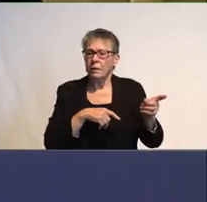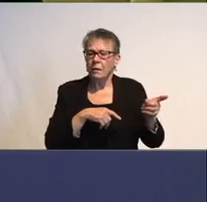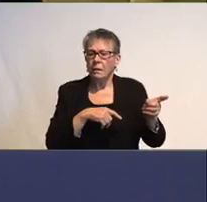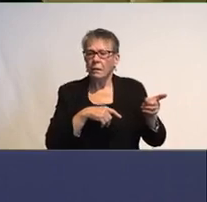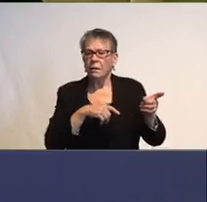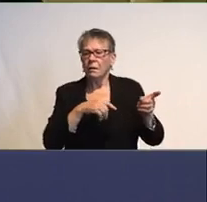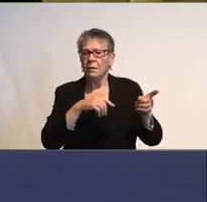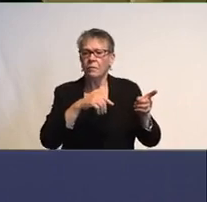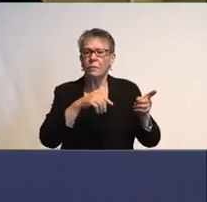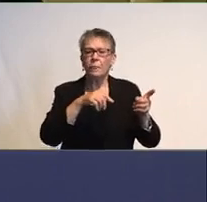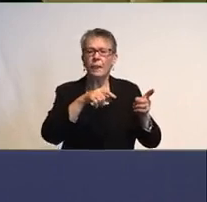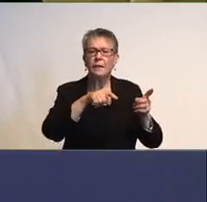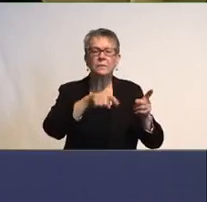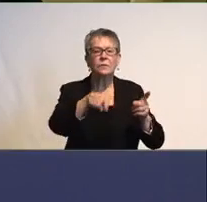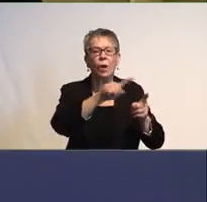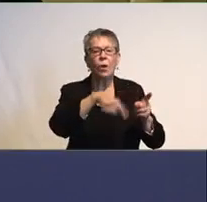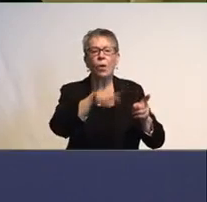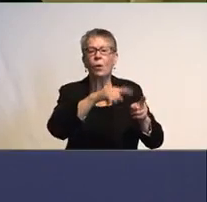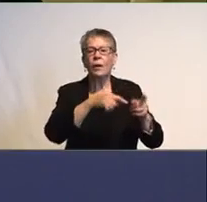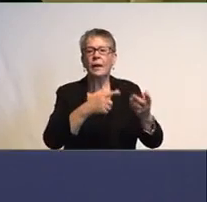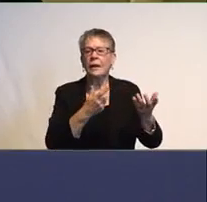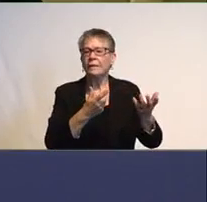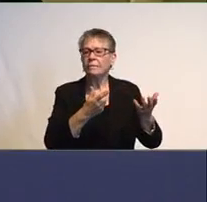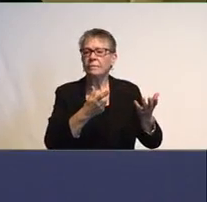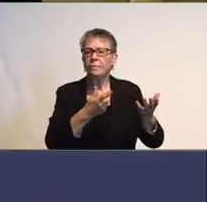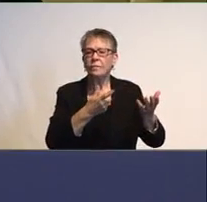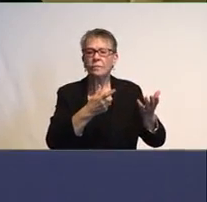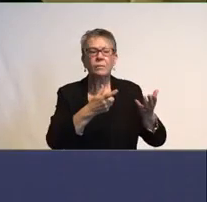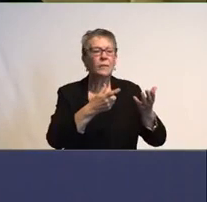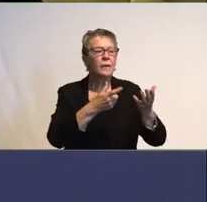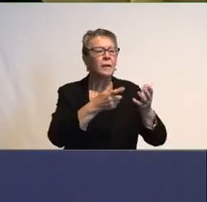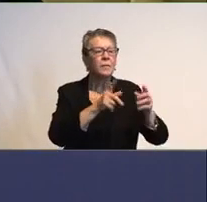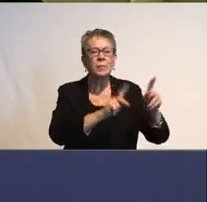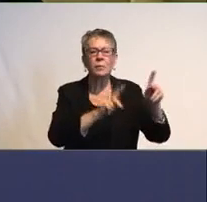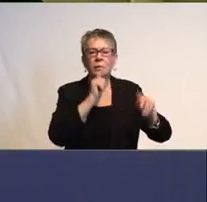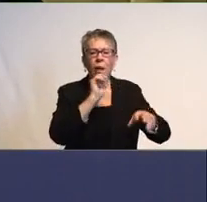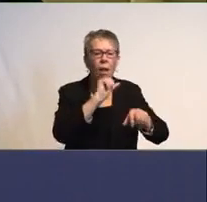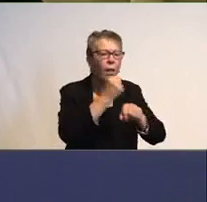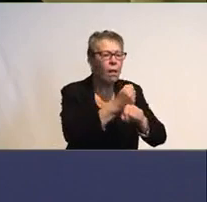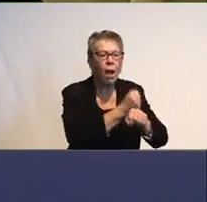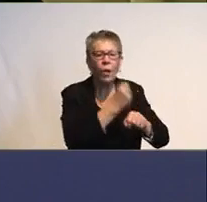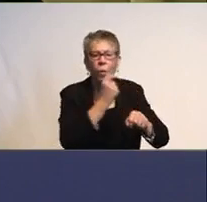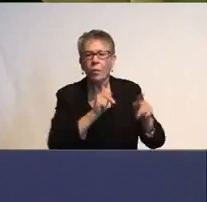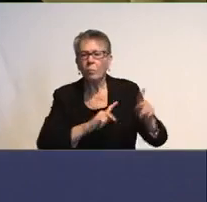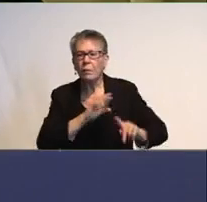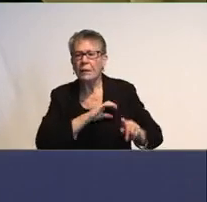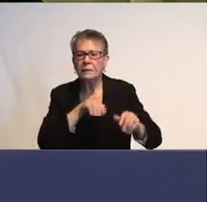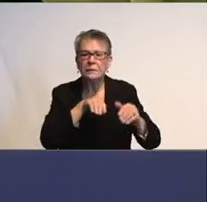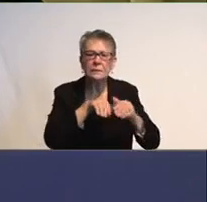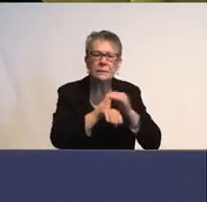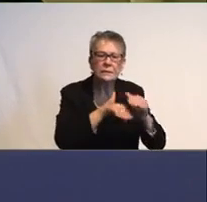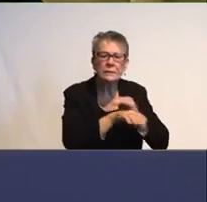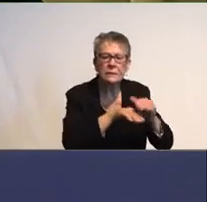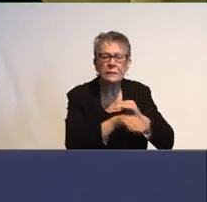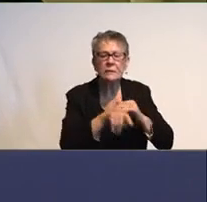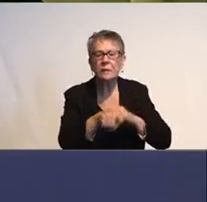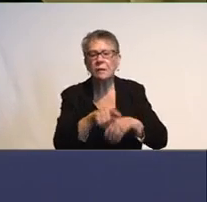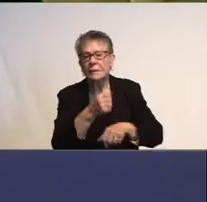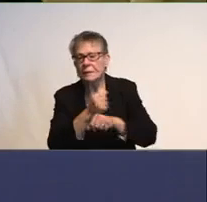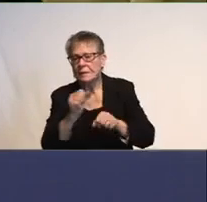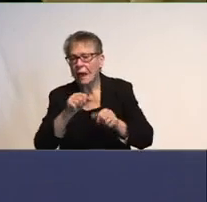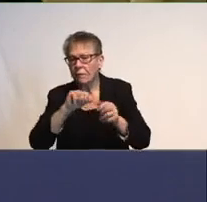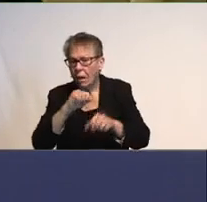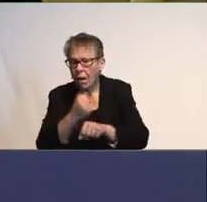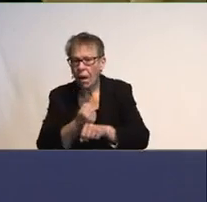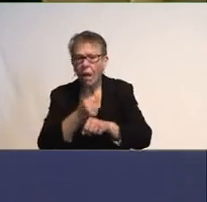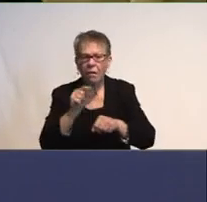cops are going to be going door to door trying to find out if people are correctly storing their firearms? The same with re-registration if someone moves here. And